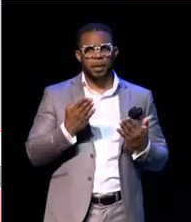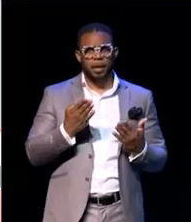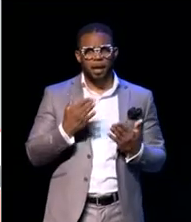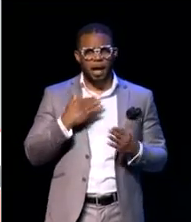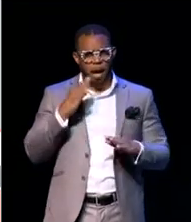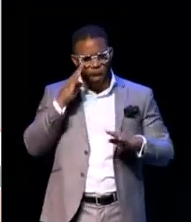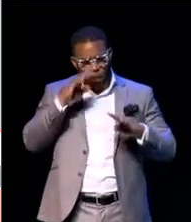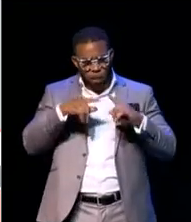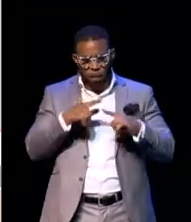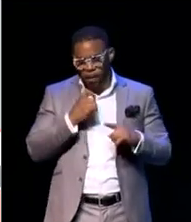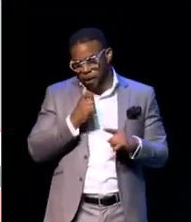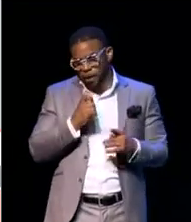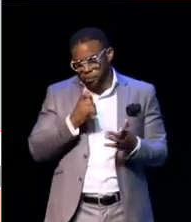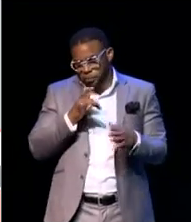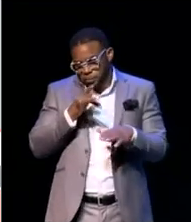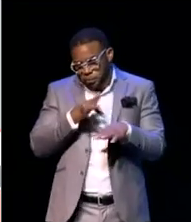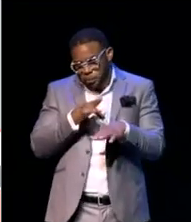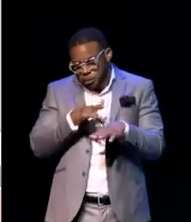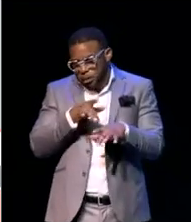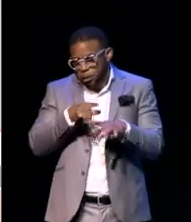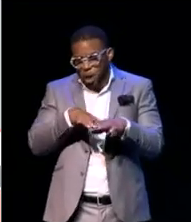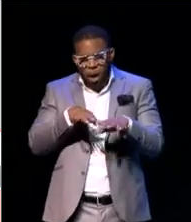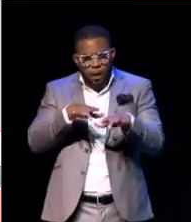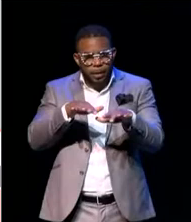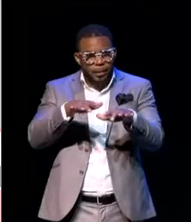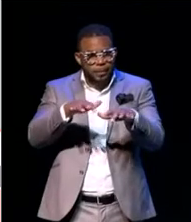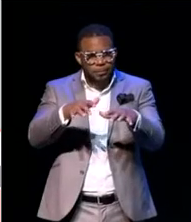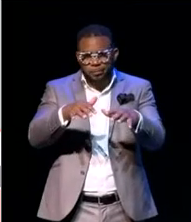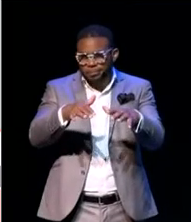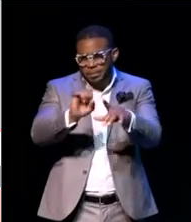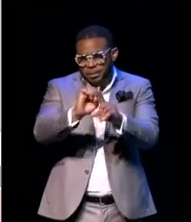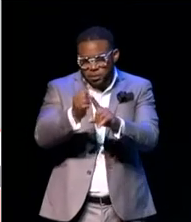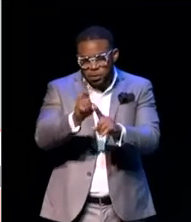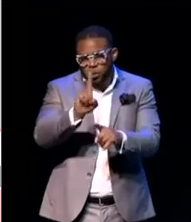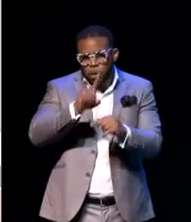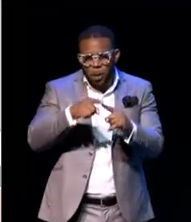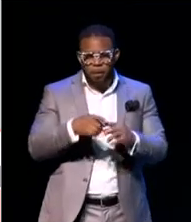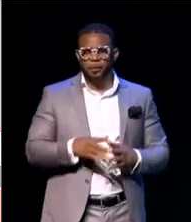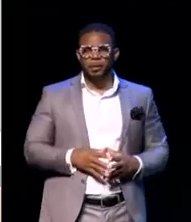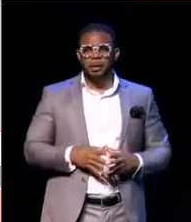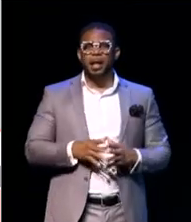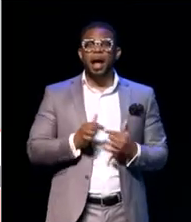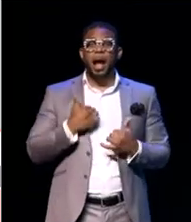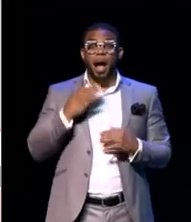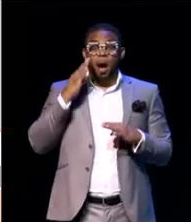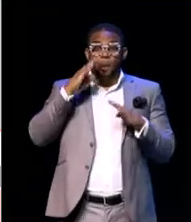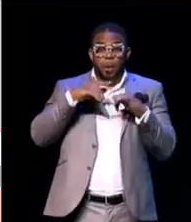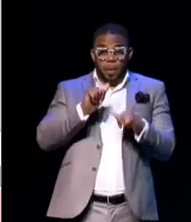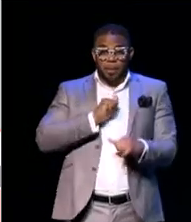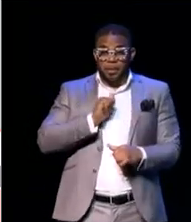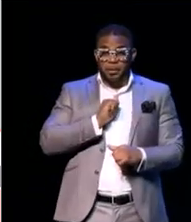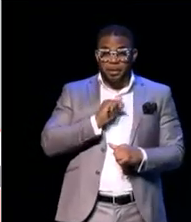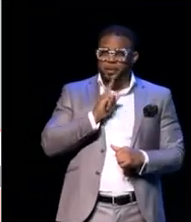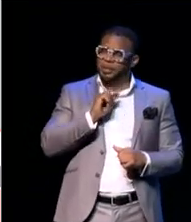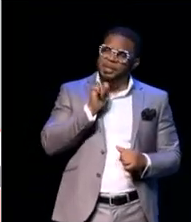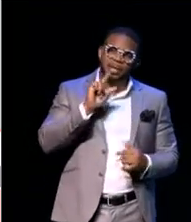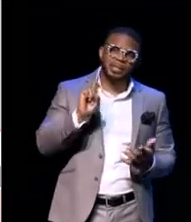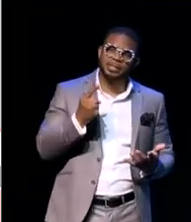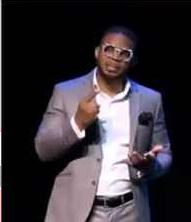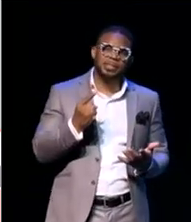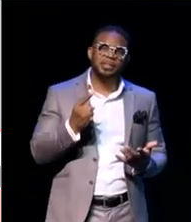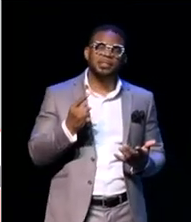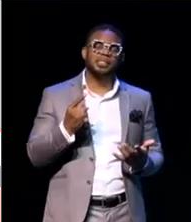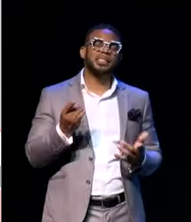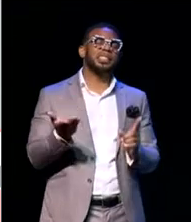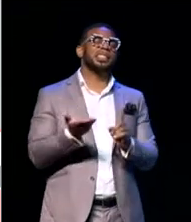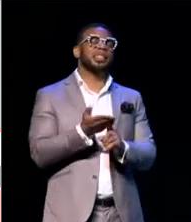I worry about, and I'll get to the situation you talked about, that I worry about, though, is not just